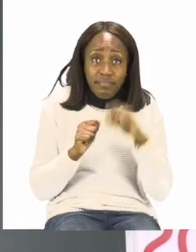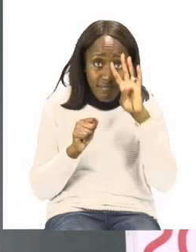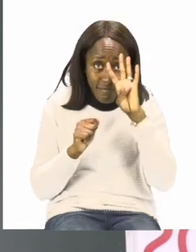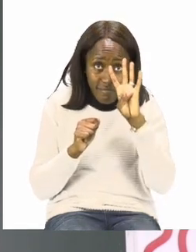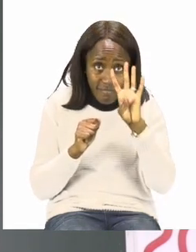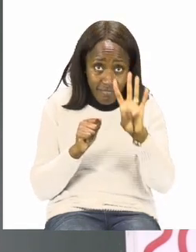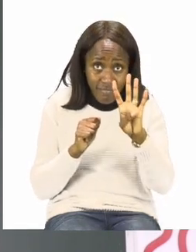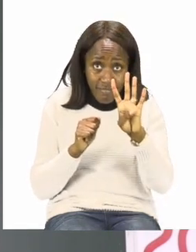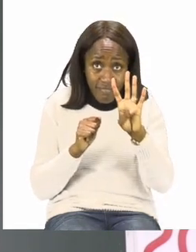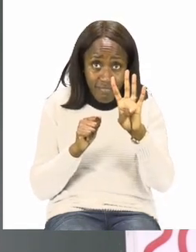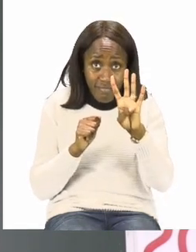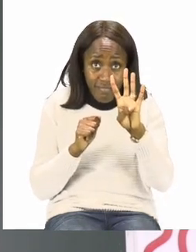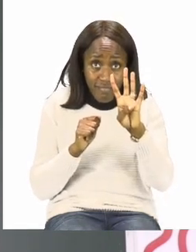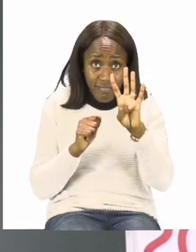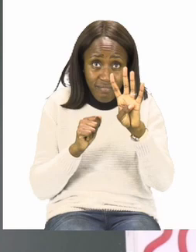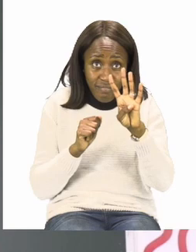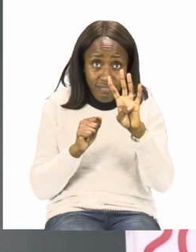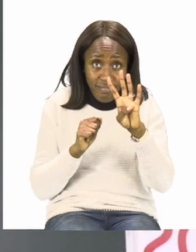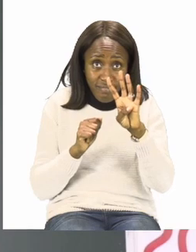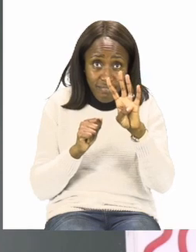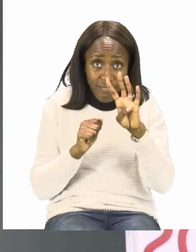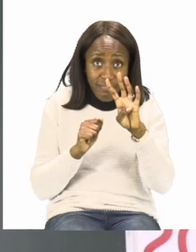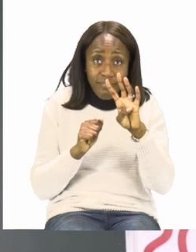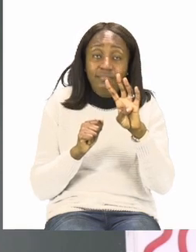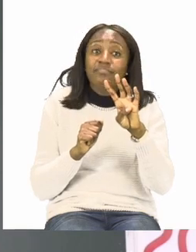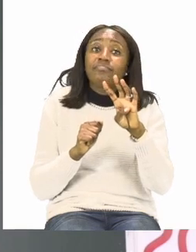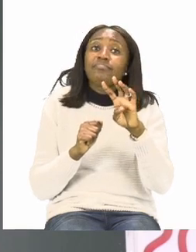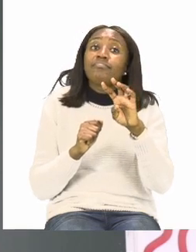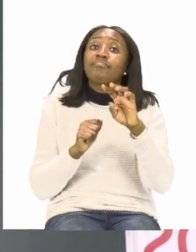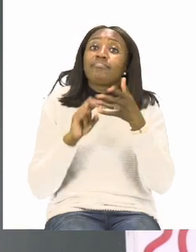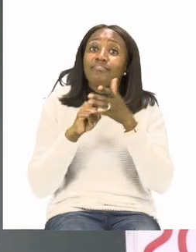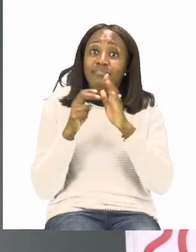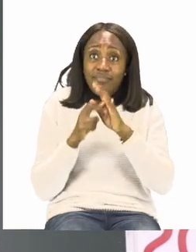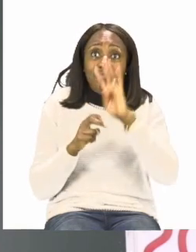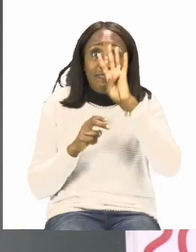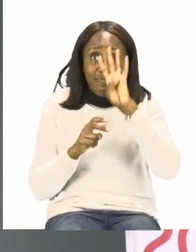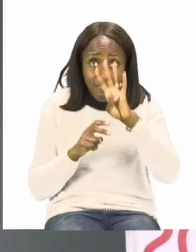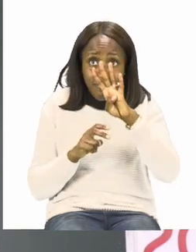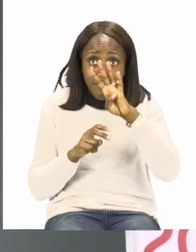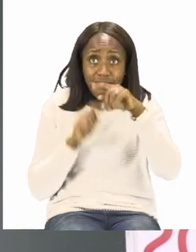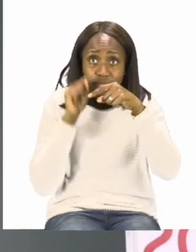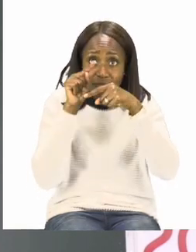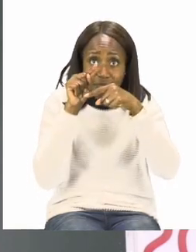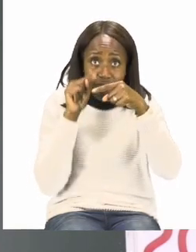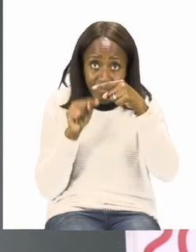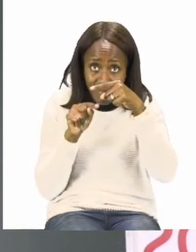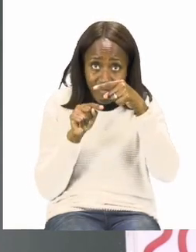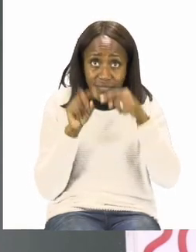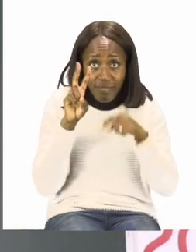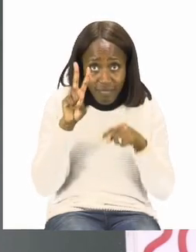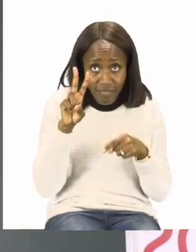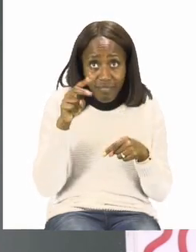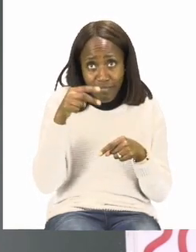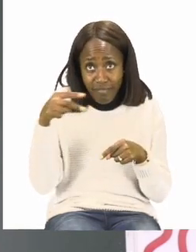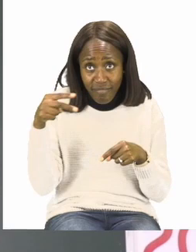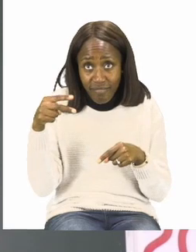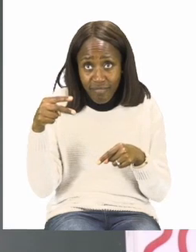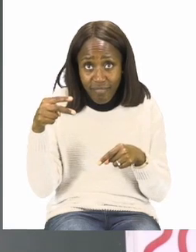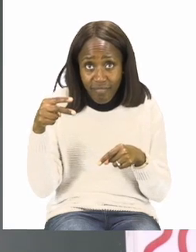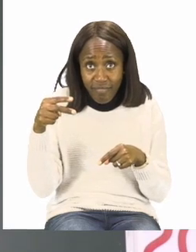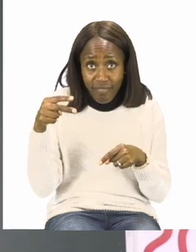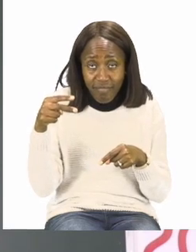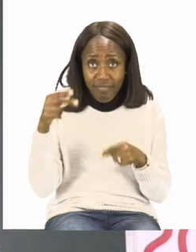is 4, then that is how we will begin our division. And then we